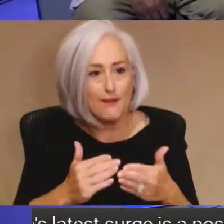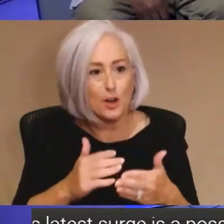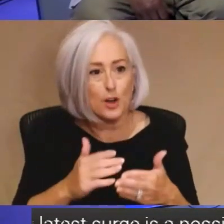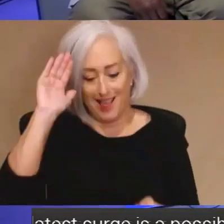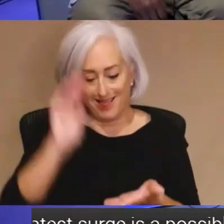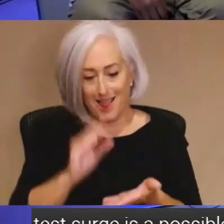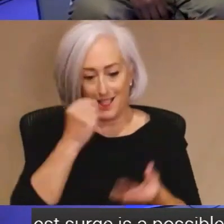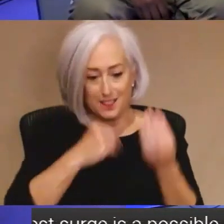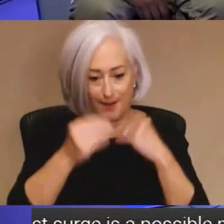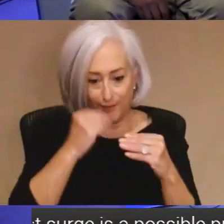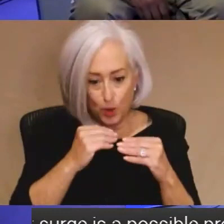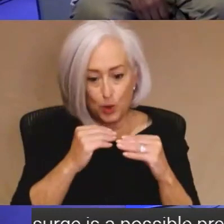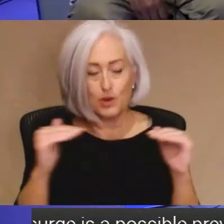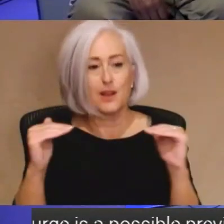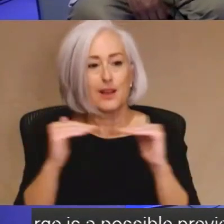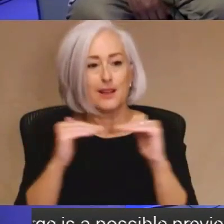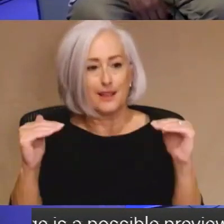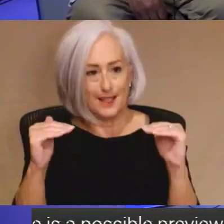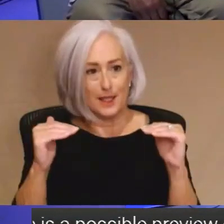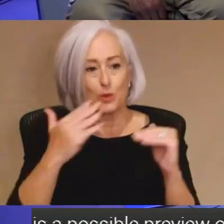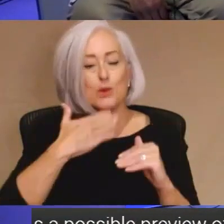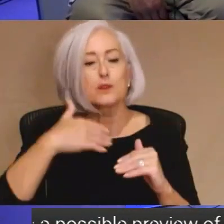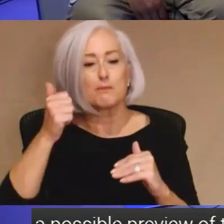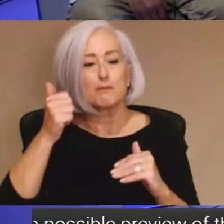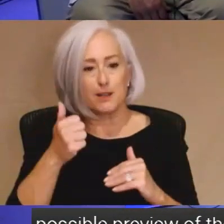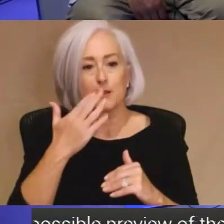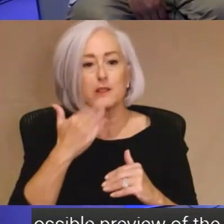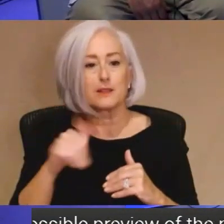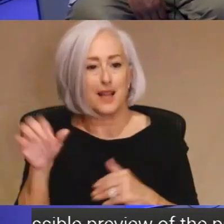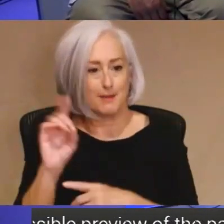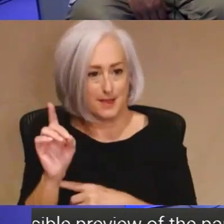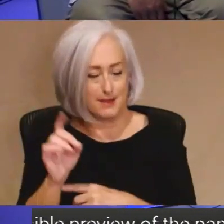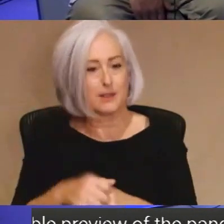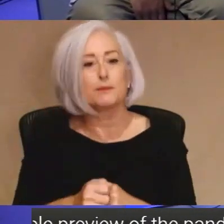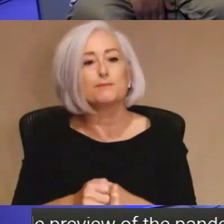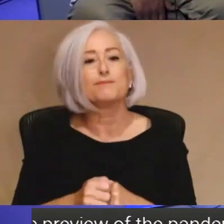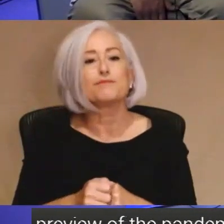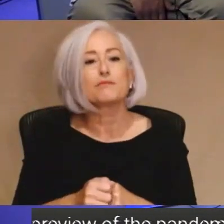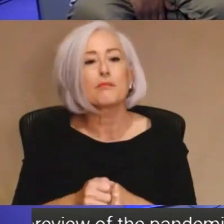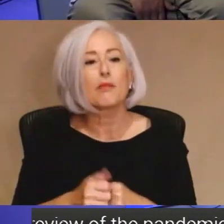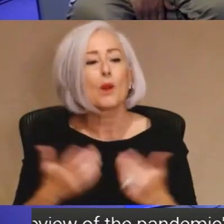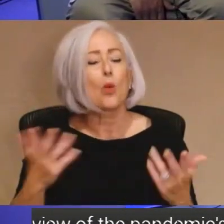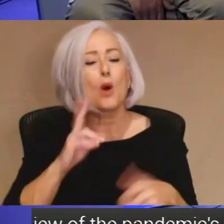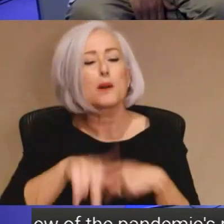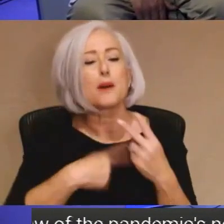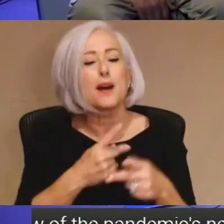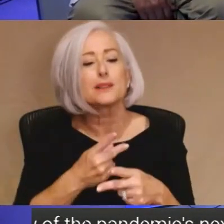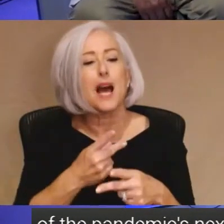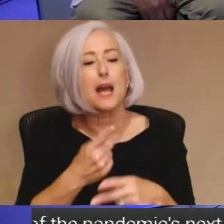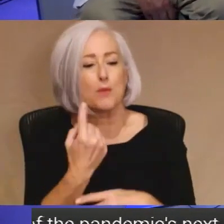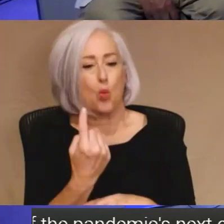calories and the activity. Yep. What about reversing type 1 or through diet helping type 1 diabetes? So